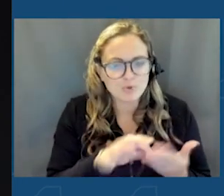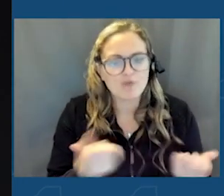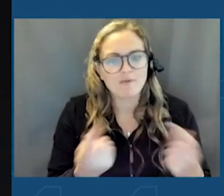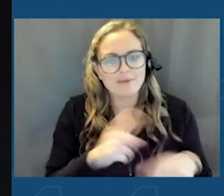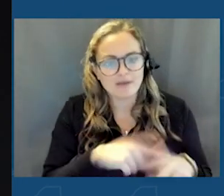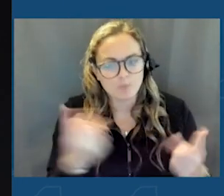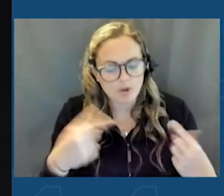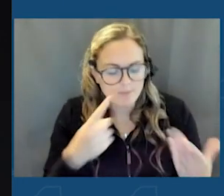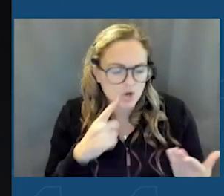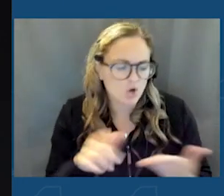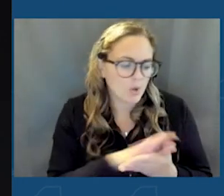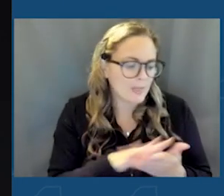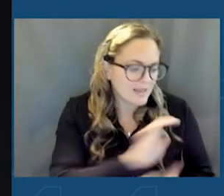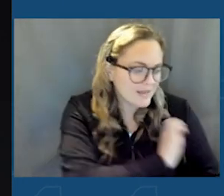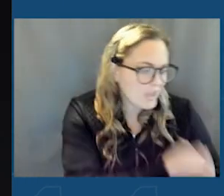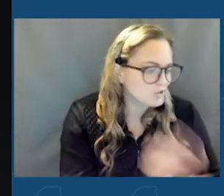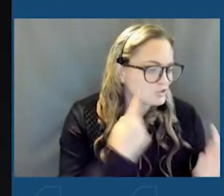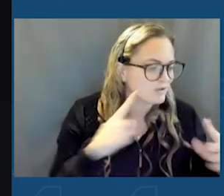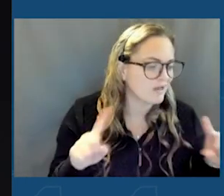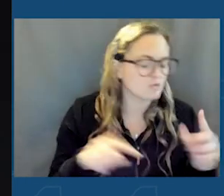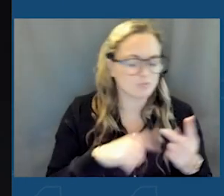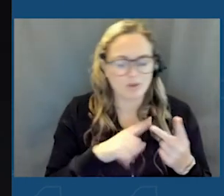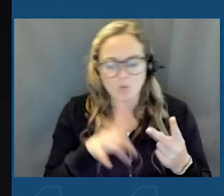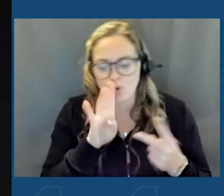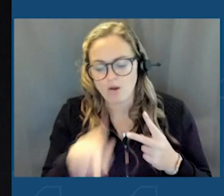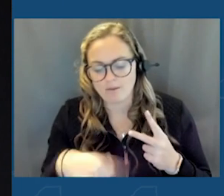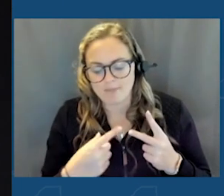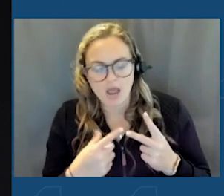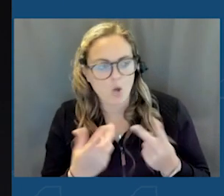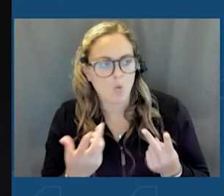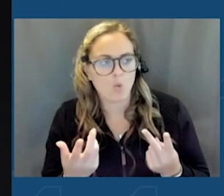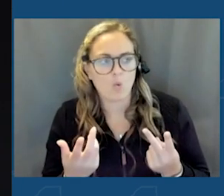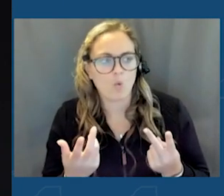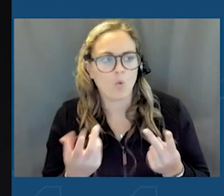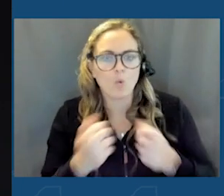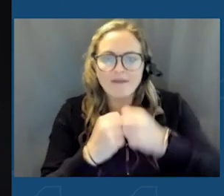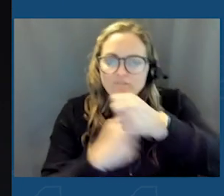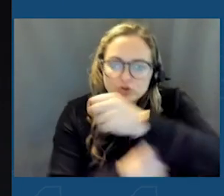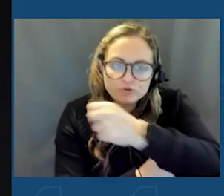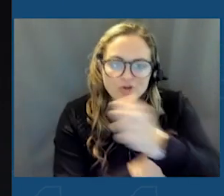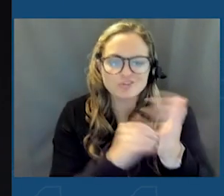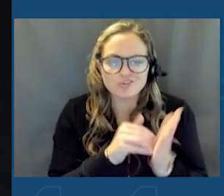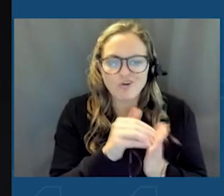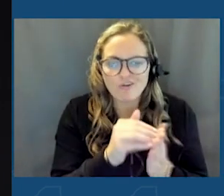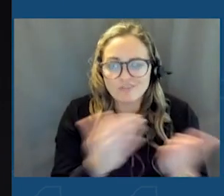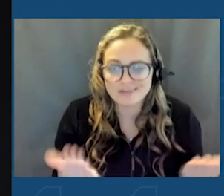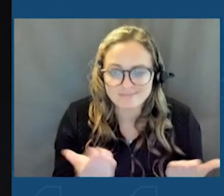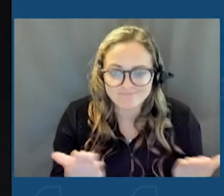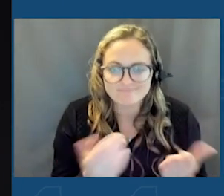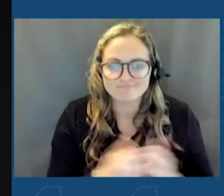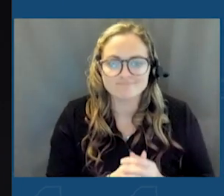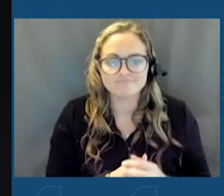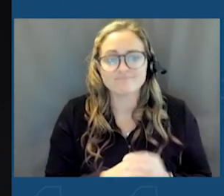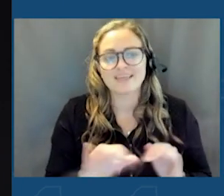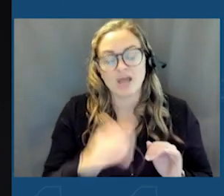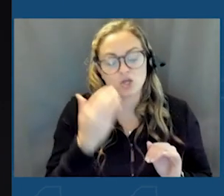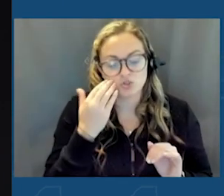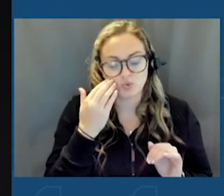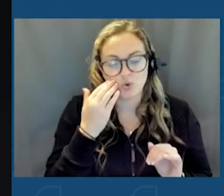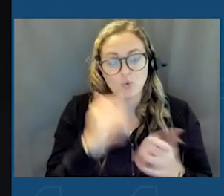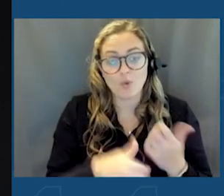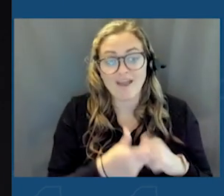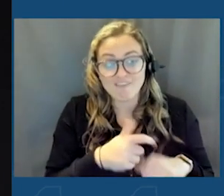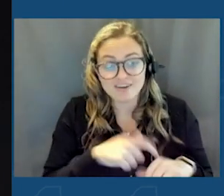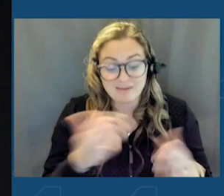announcements, clean energy announcements. We talked about, infrastructure a lot out here. And, I also know that every time I'm out